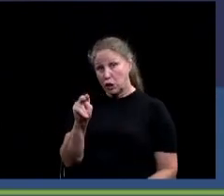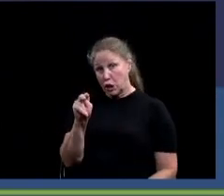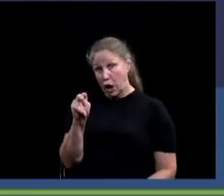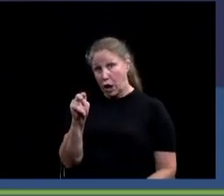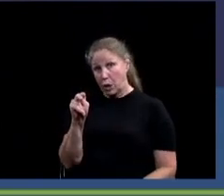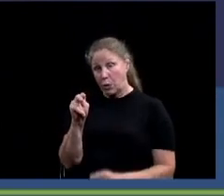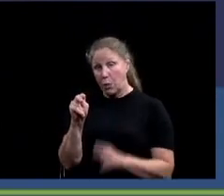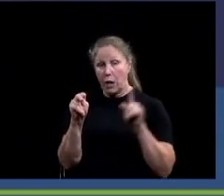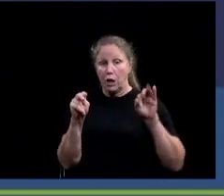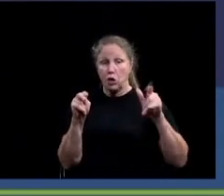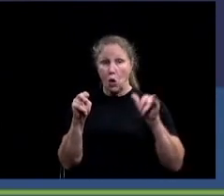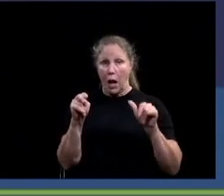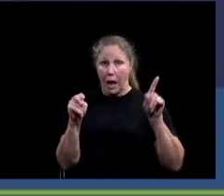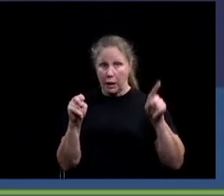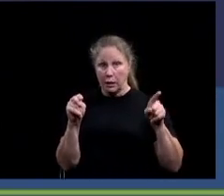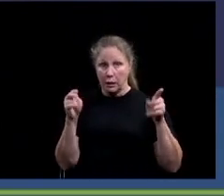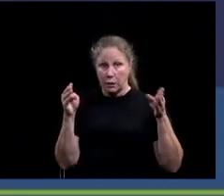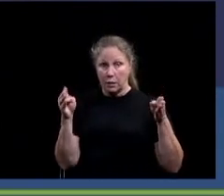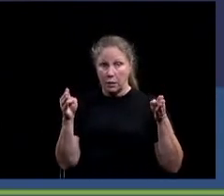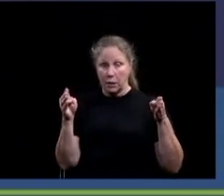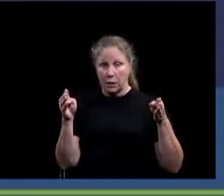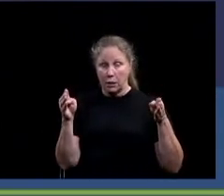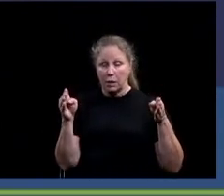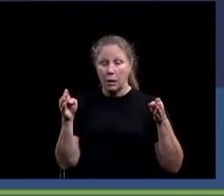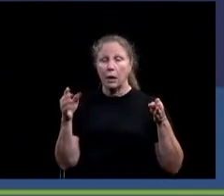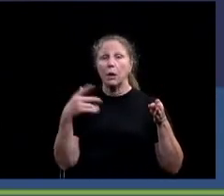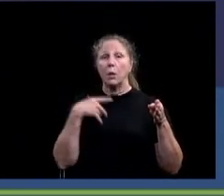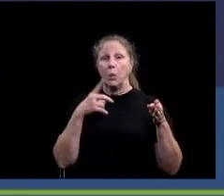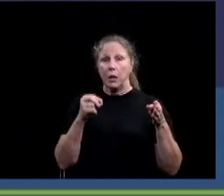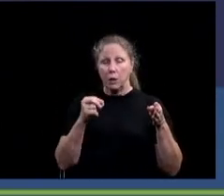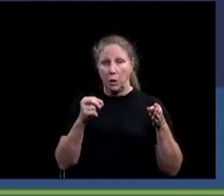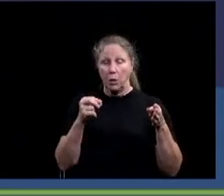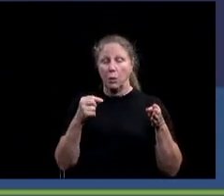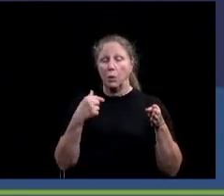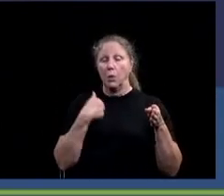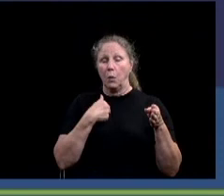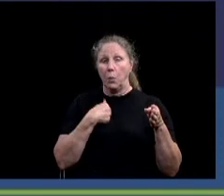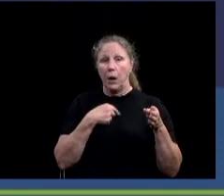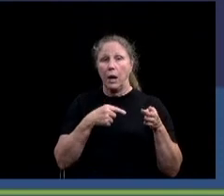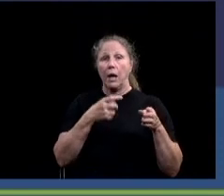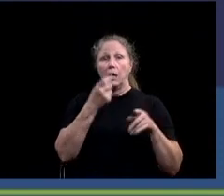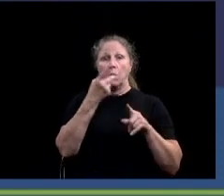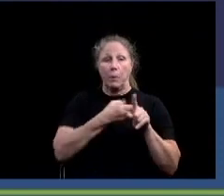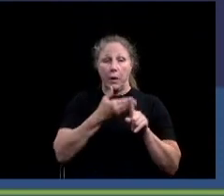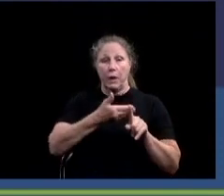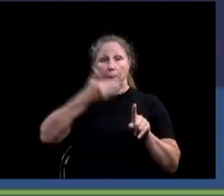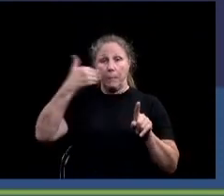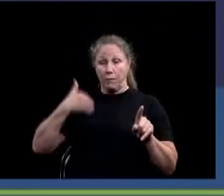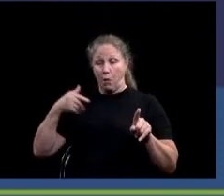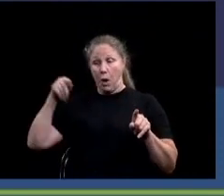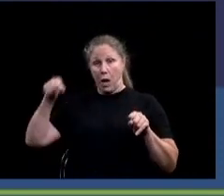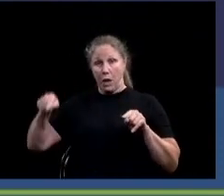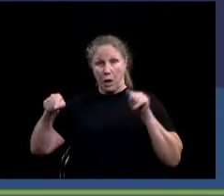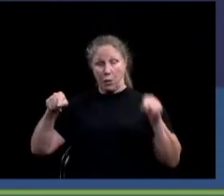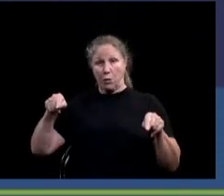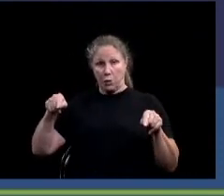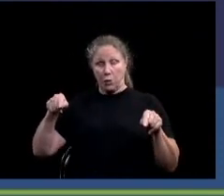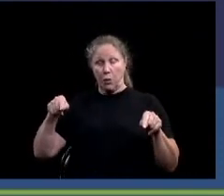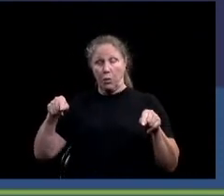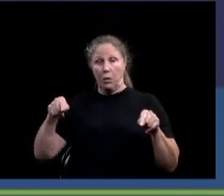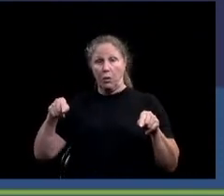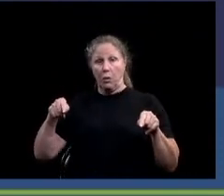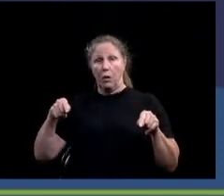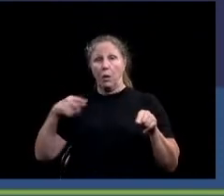we have to do is we back up about 12 months before each one of those dates. We sort of work backwards, and we figure out when we can give